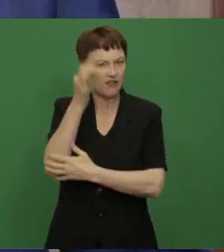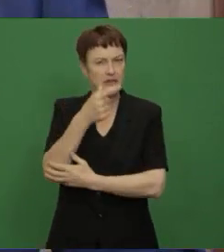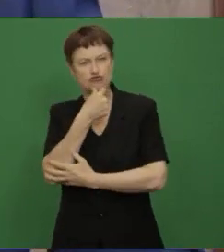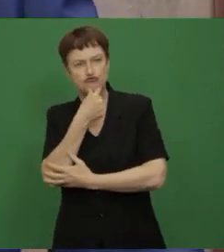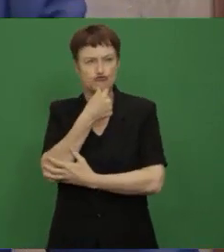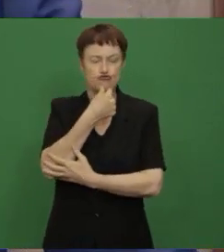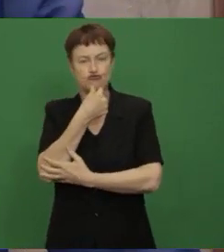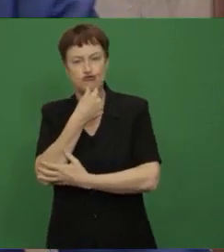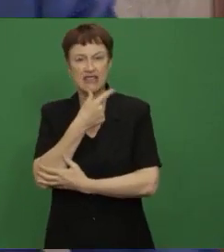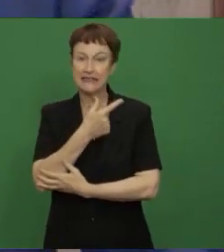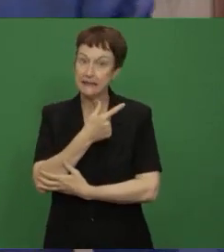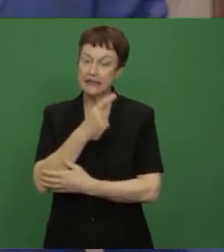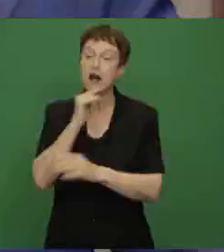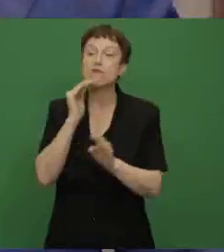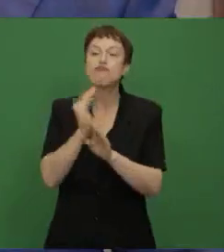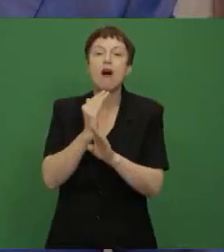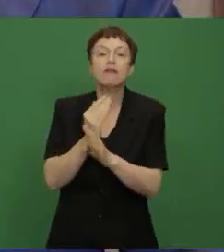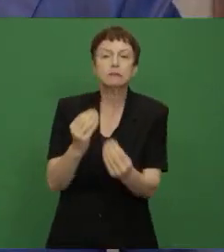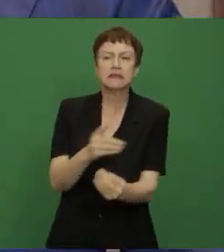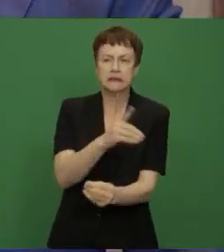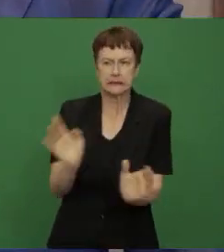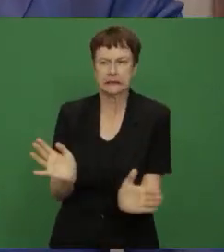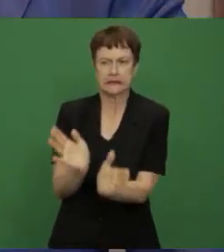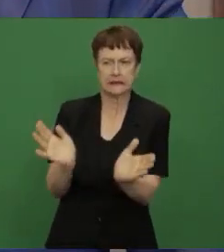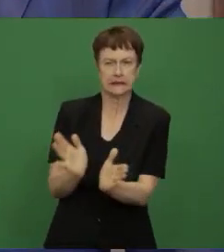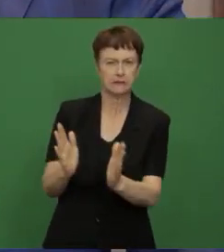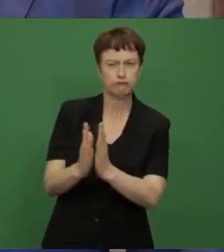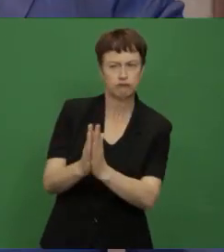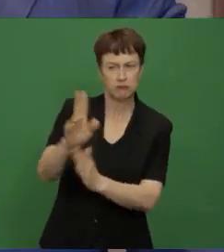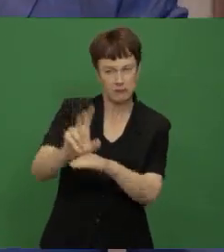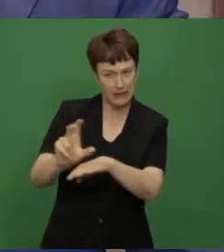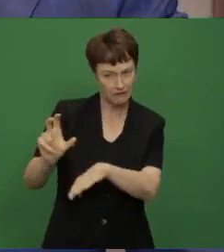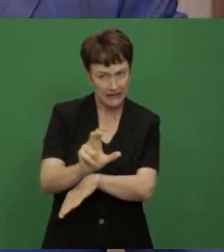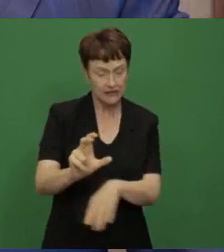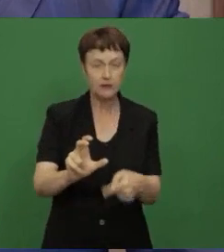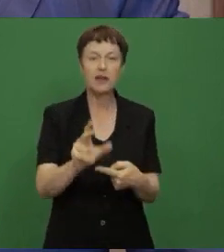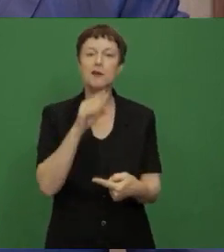could support longer-term growth.